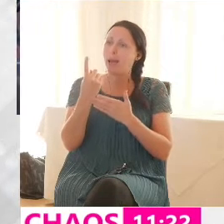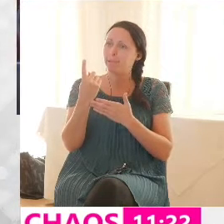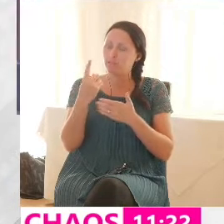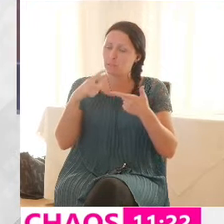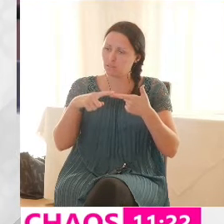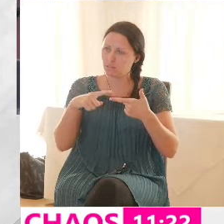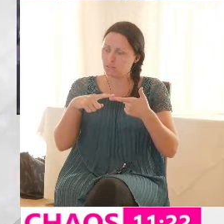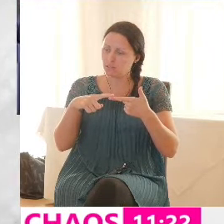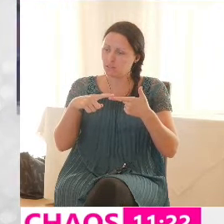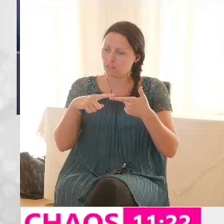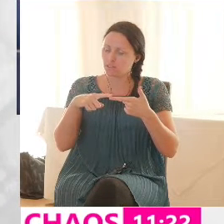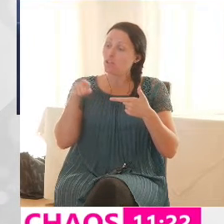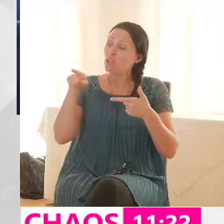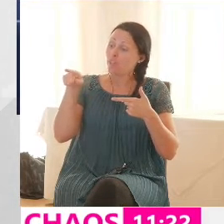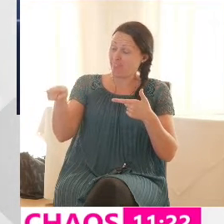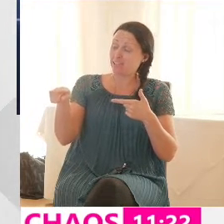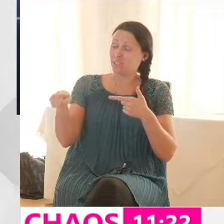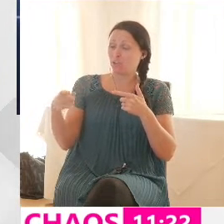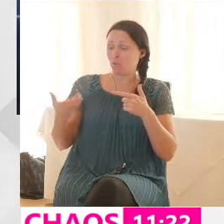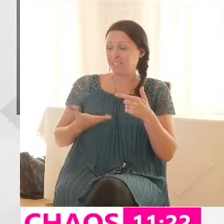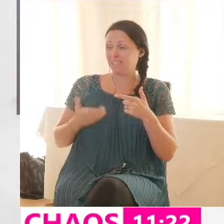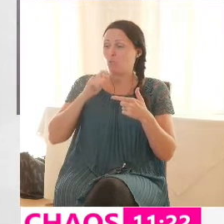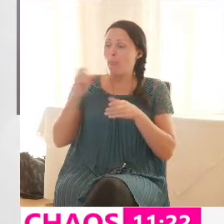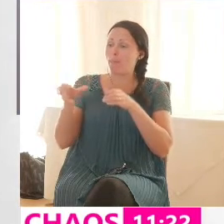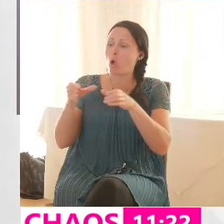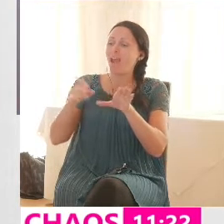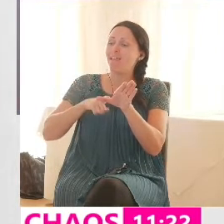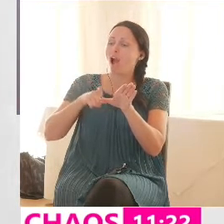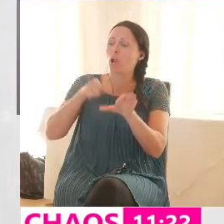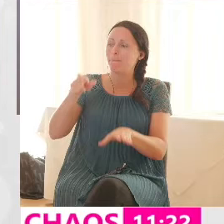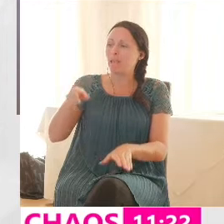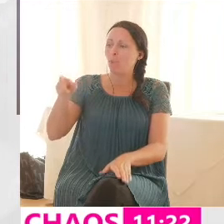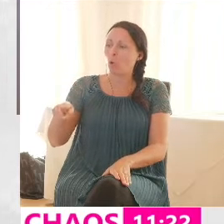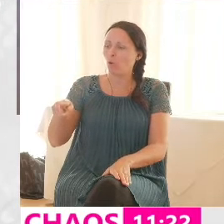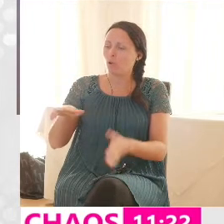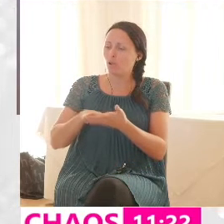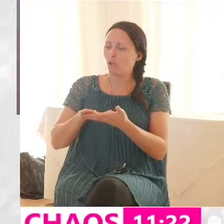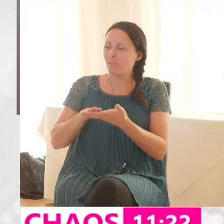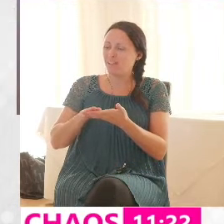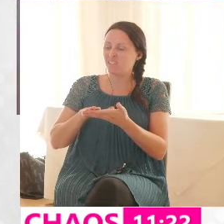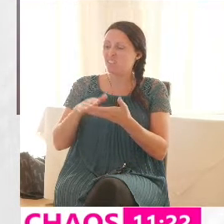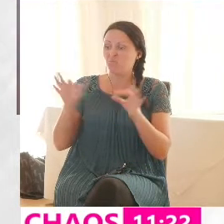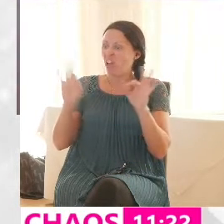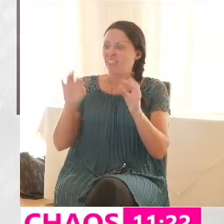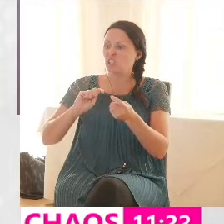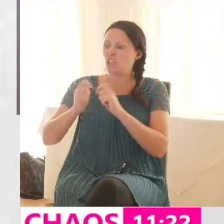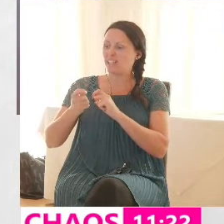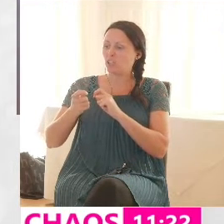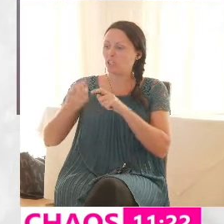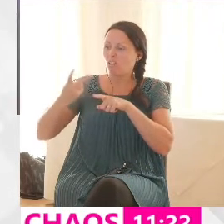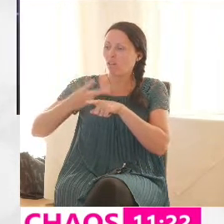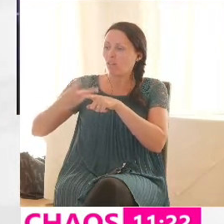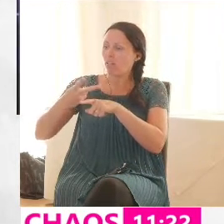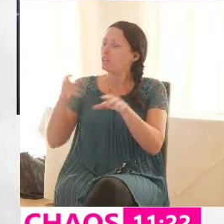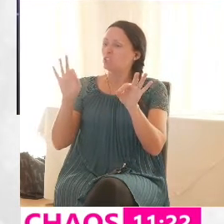to employ younger people. When I employ younger people, I don't change the workplace. When I don't adjust it, like